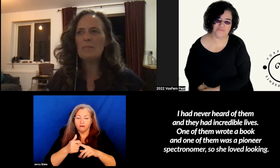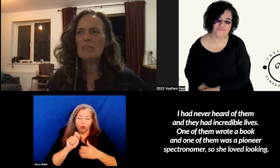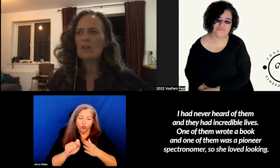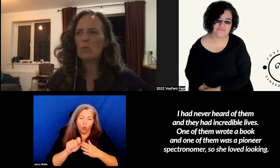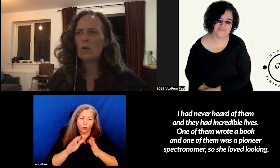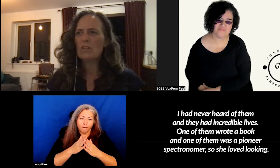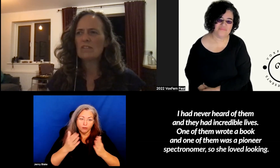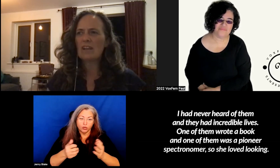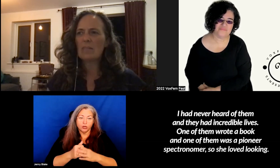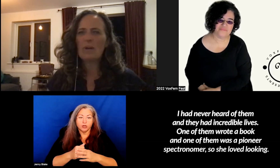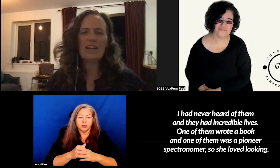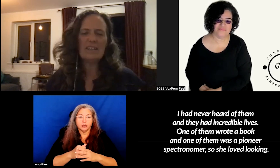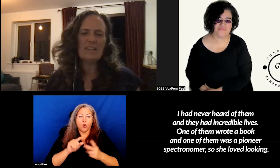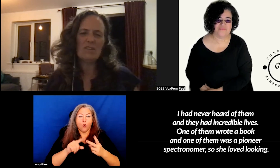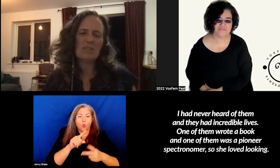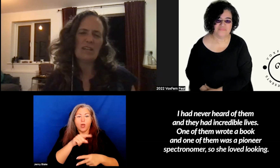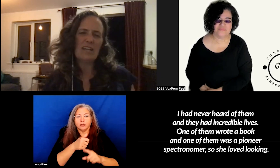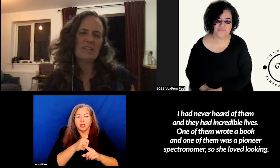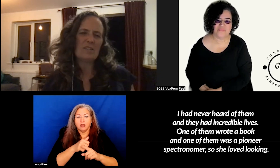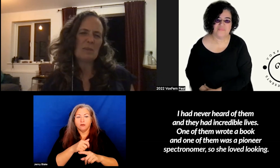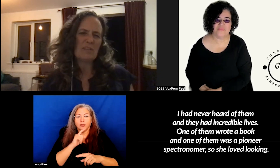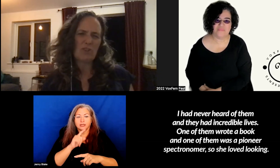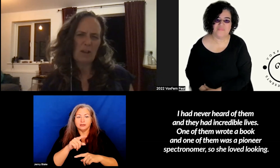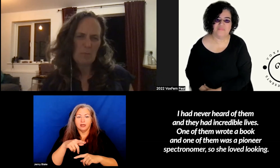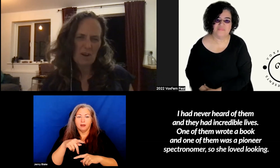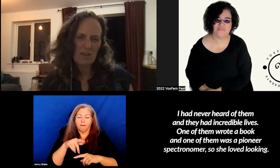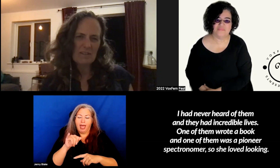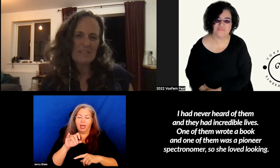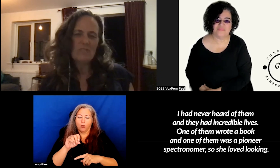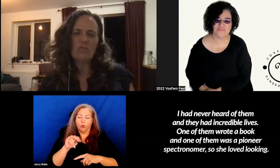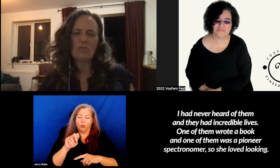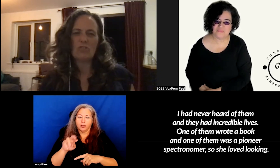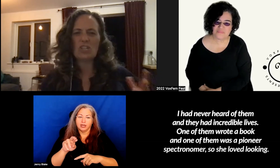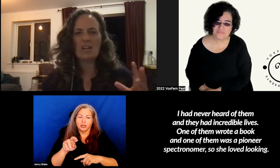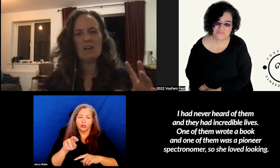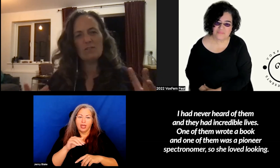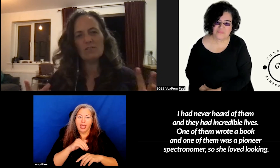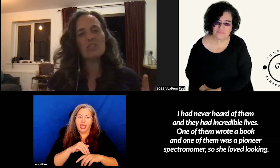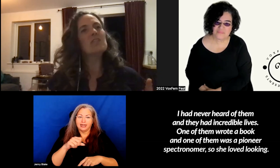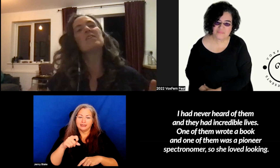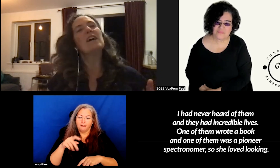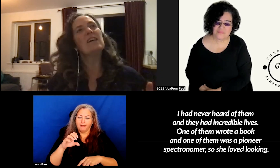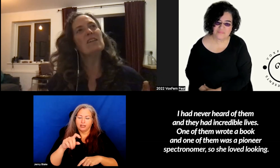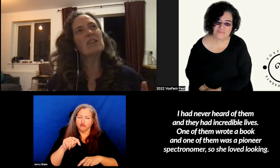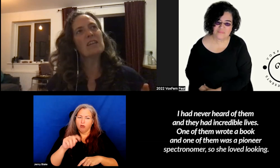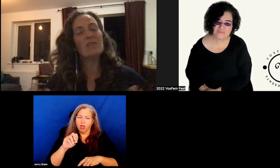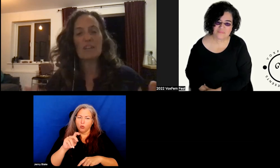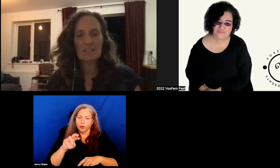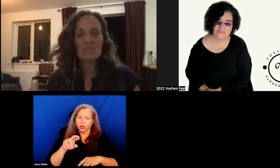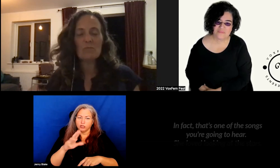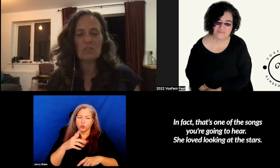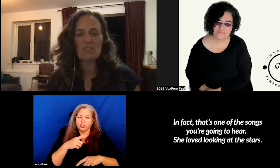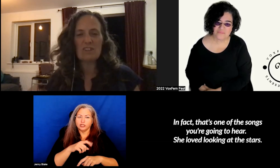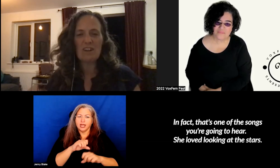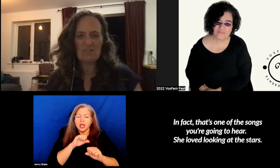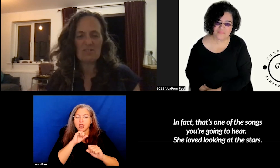them was a pioneer spectronomer. So she loved looking, in fact,